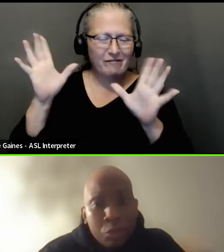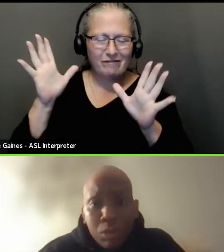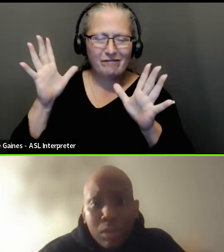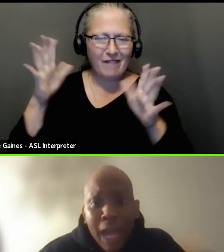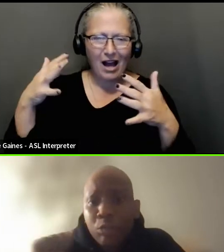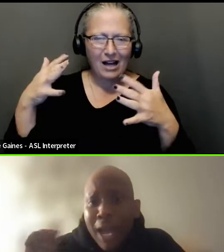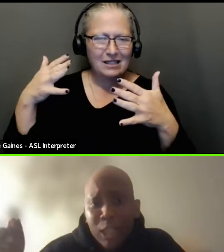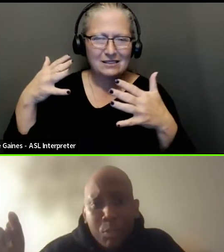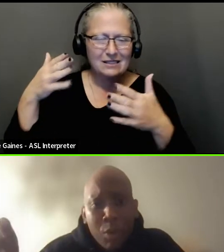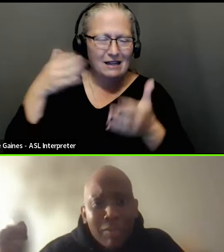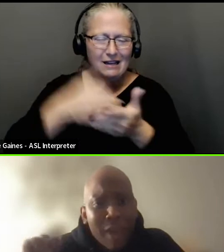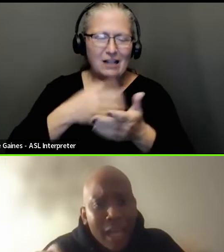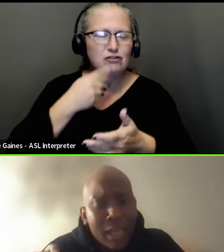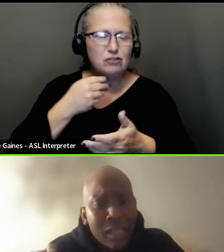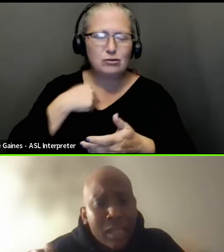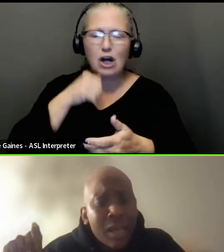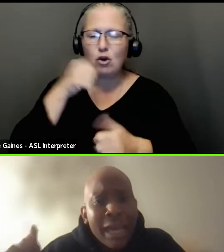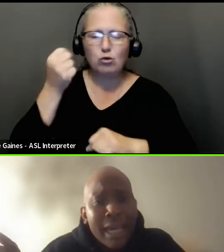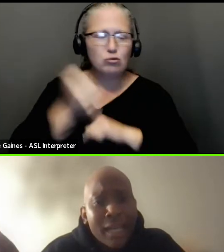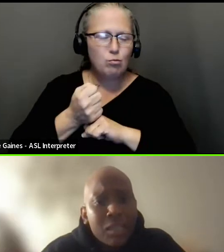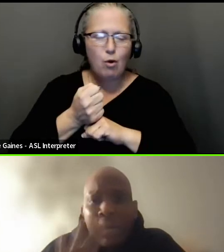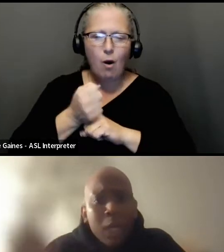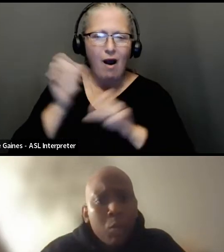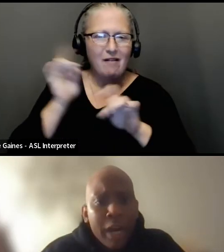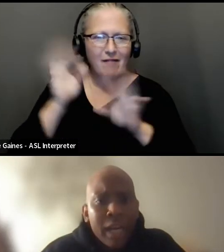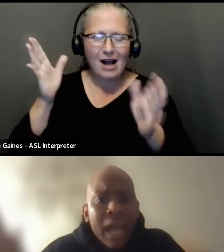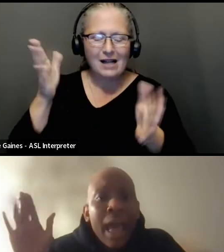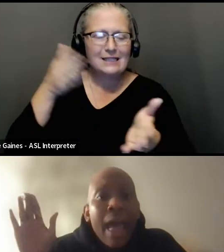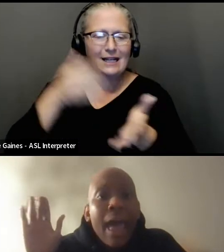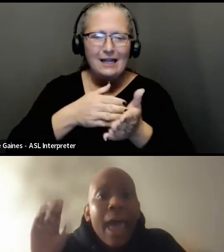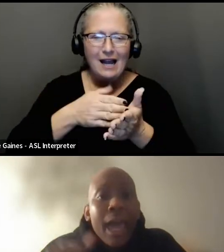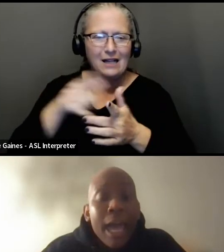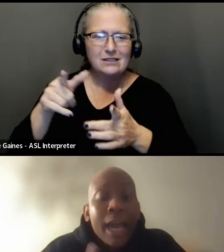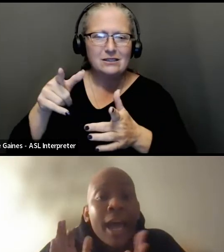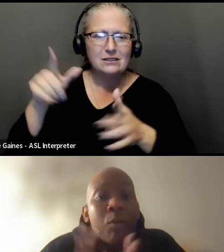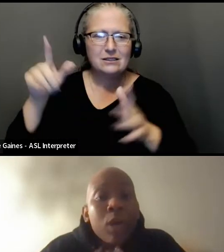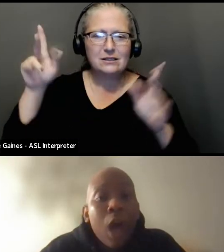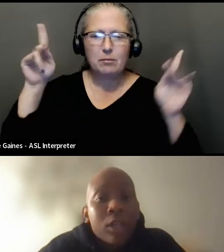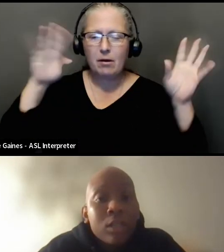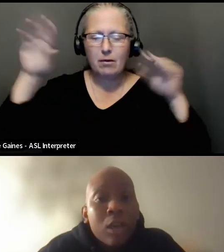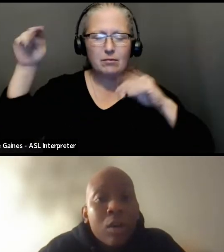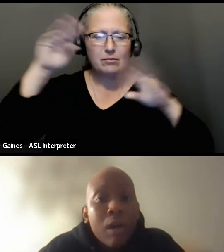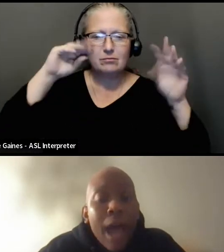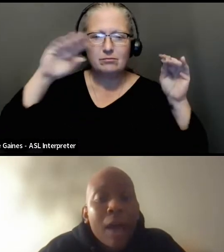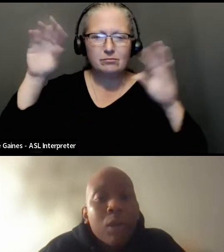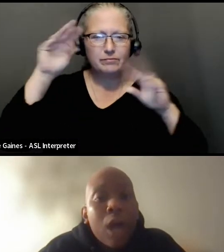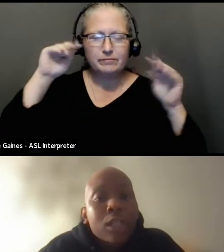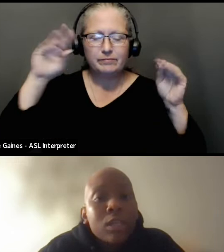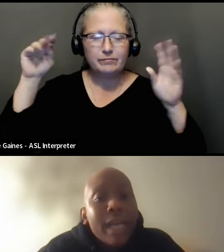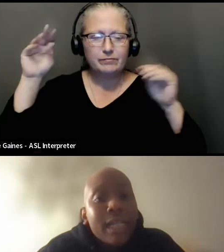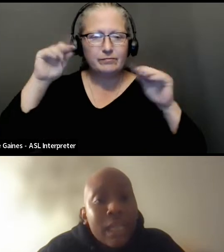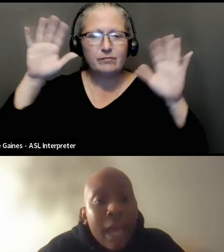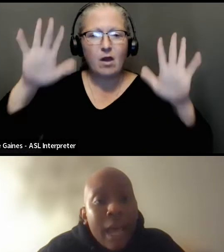against Jews. I do not support violence against. Order, please.